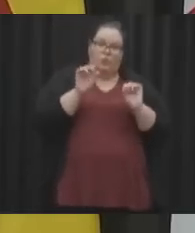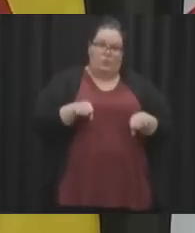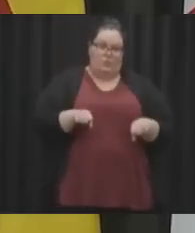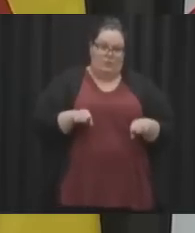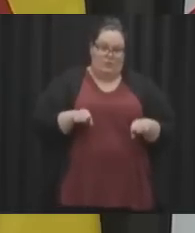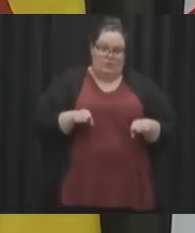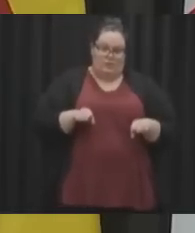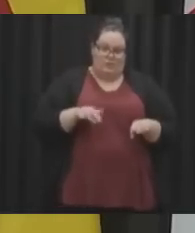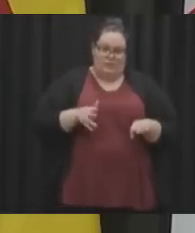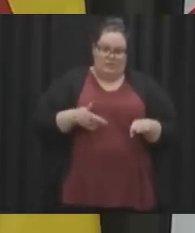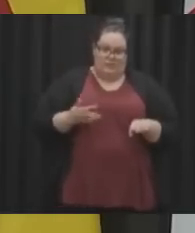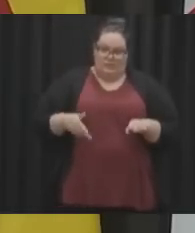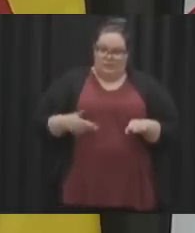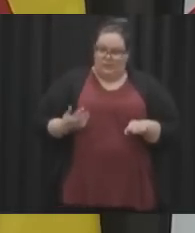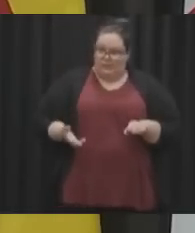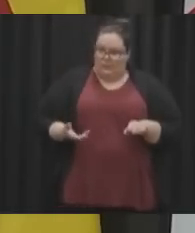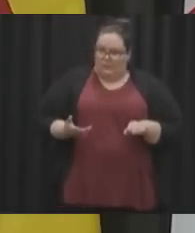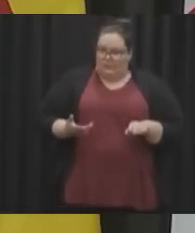from 811.